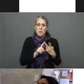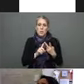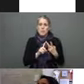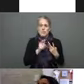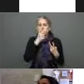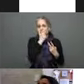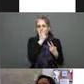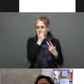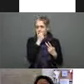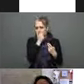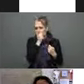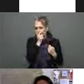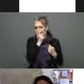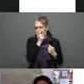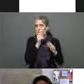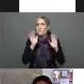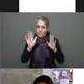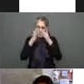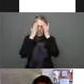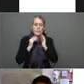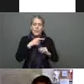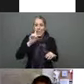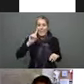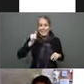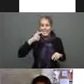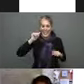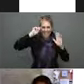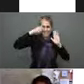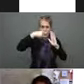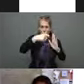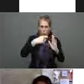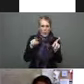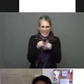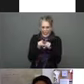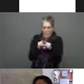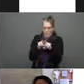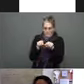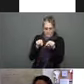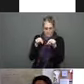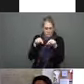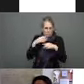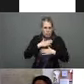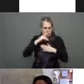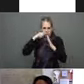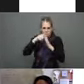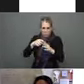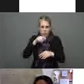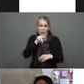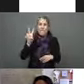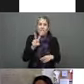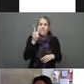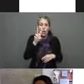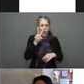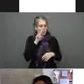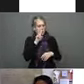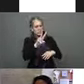with, with video data like this that we saw, it seems that the verb is quite salient, um, when we